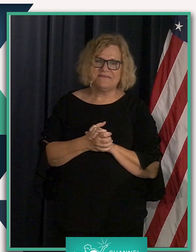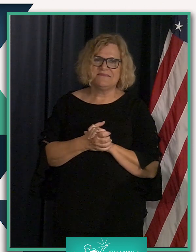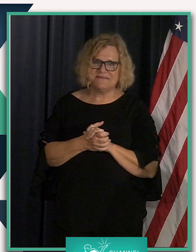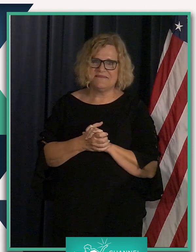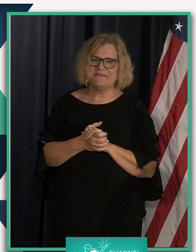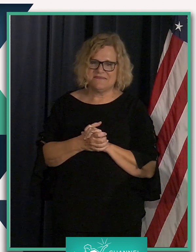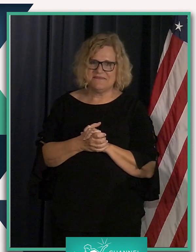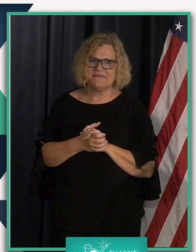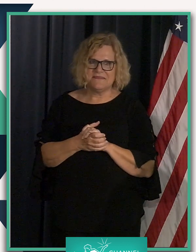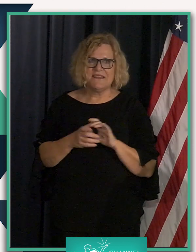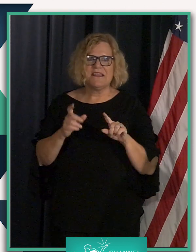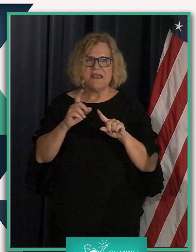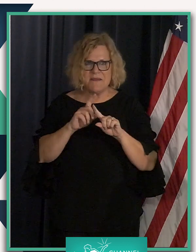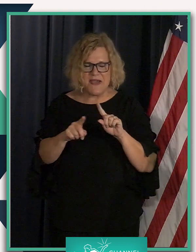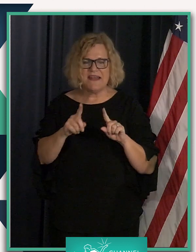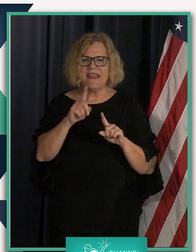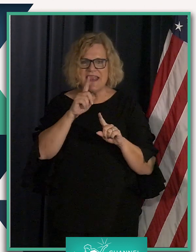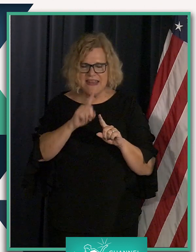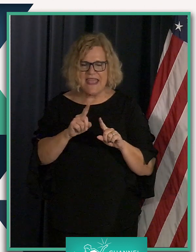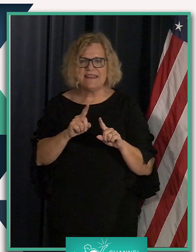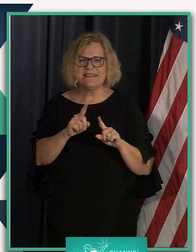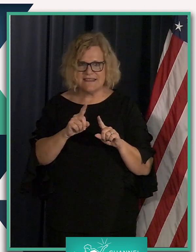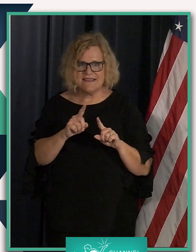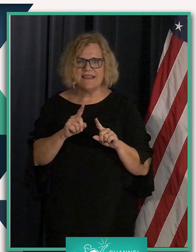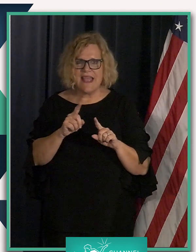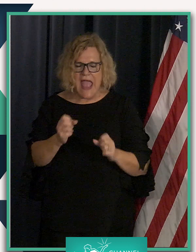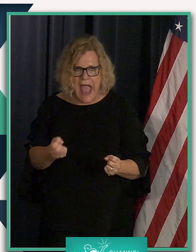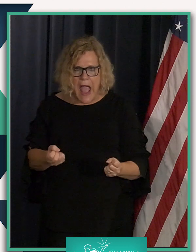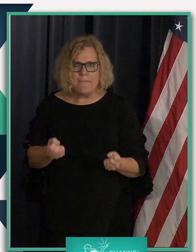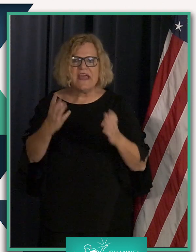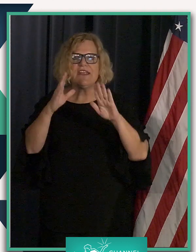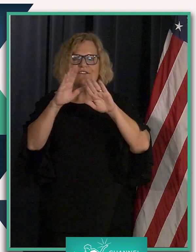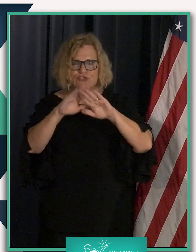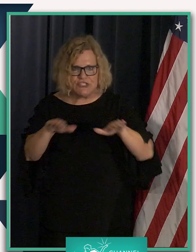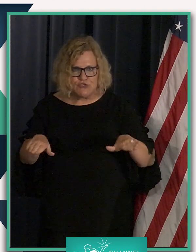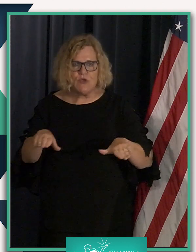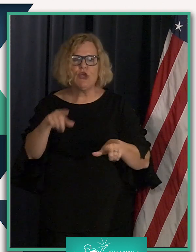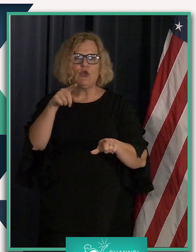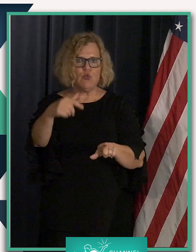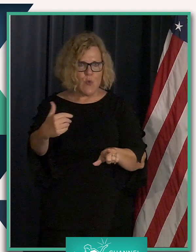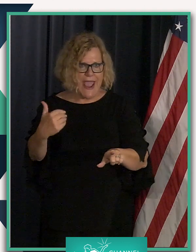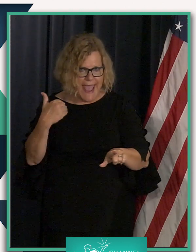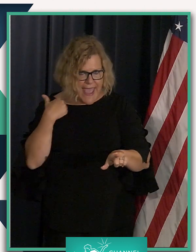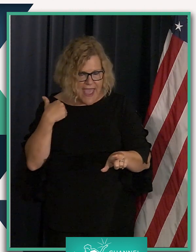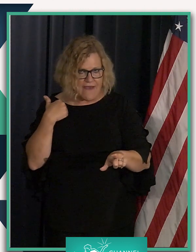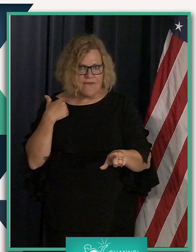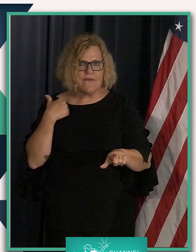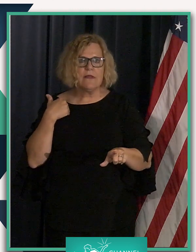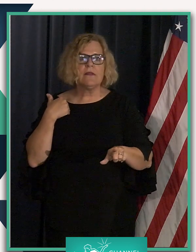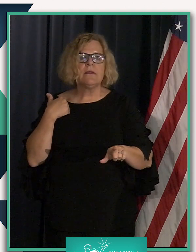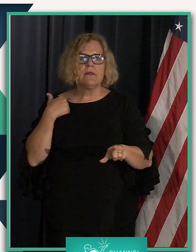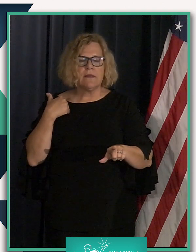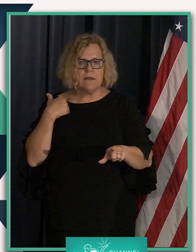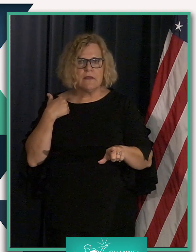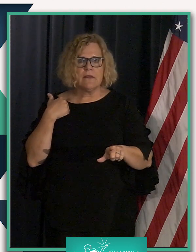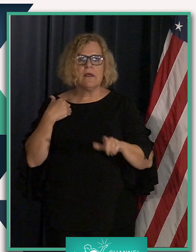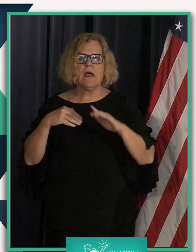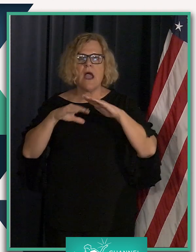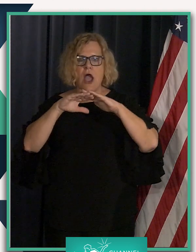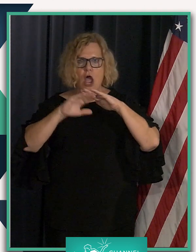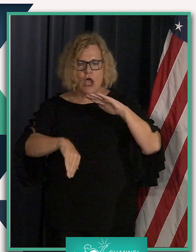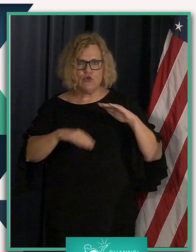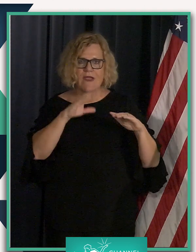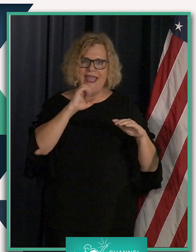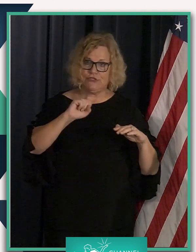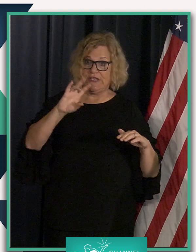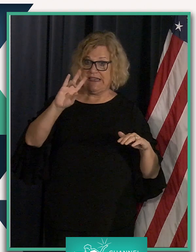But it is the number of children you have under the age